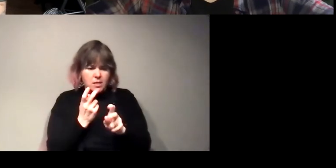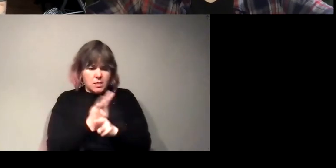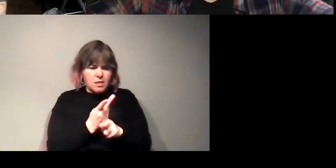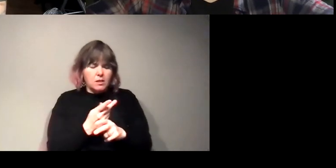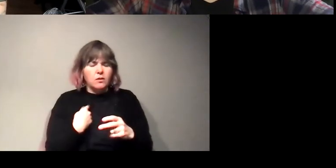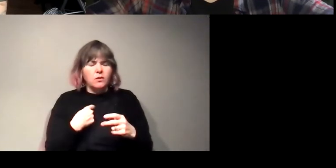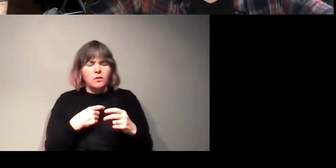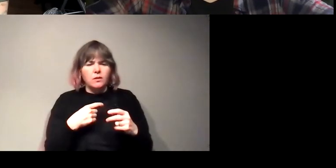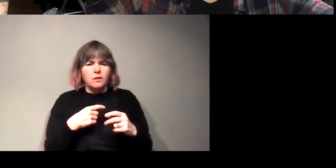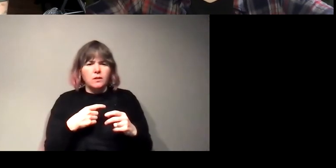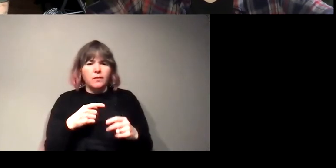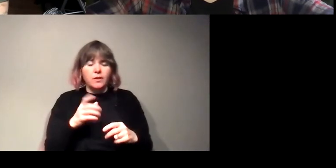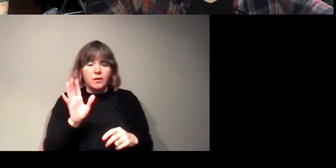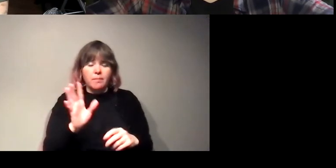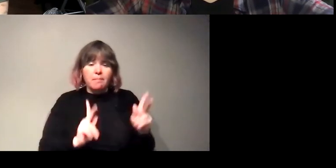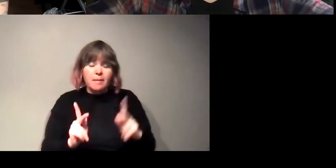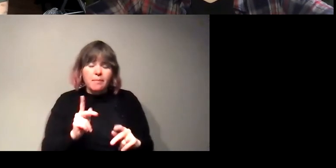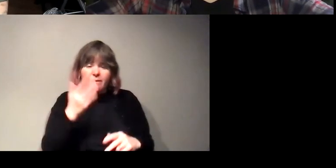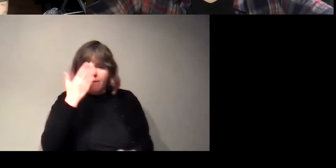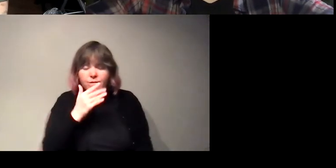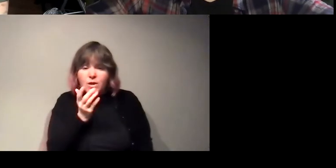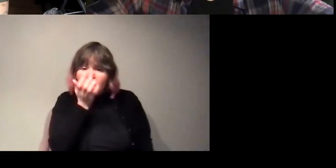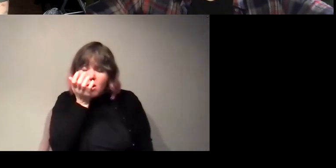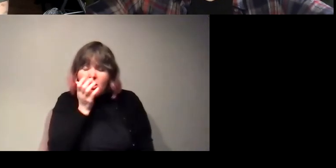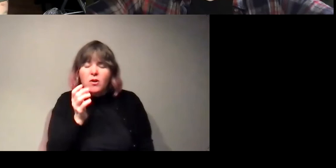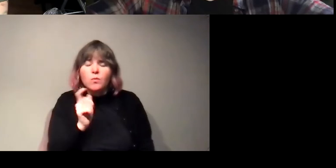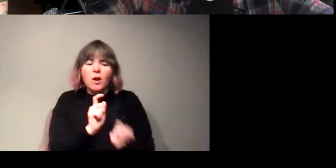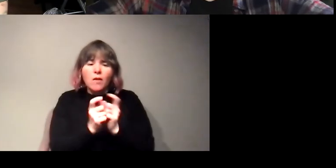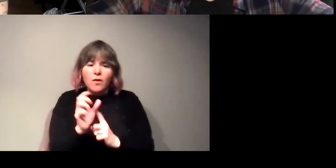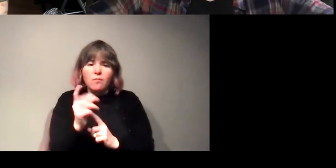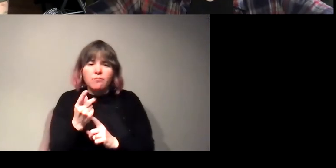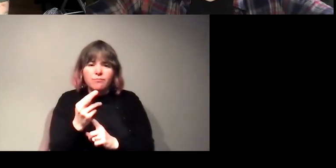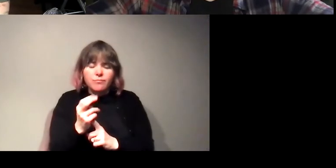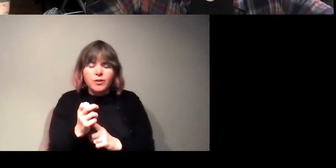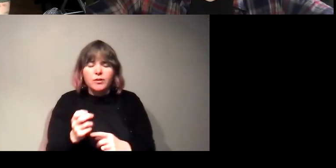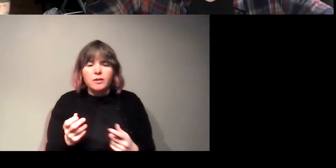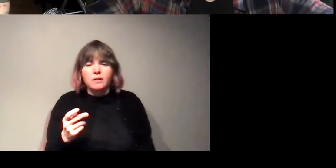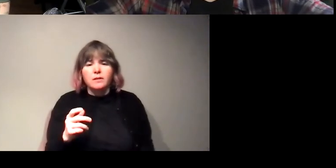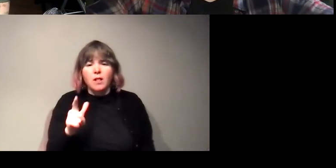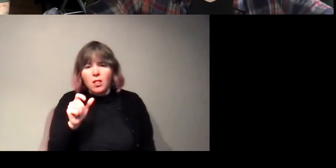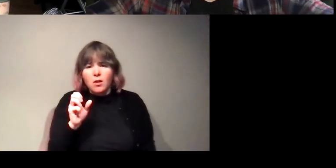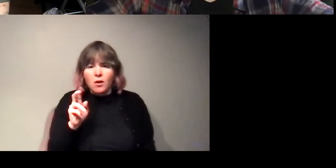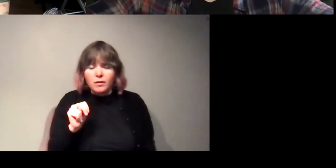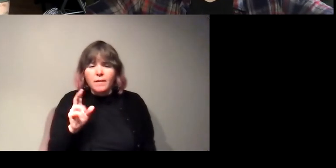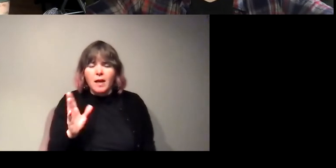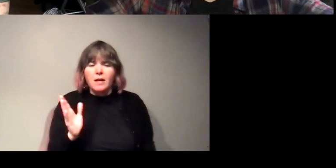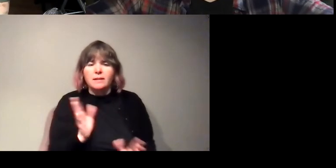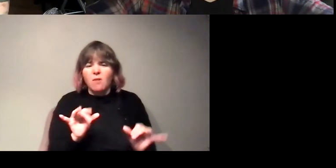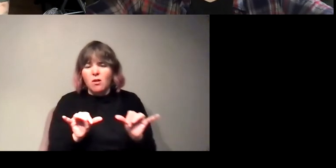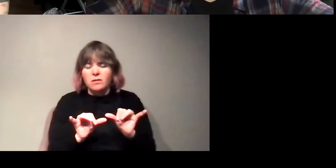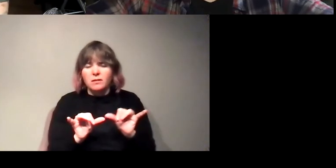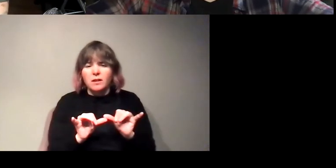convert their like lawns and front yards into prairies. Oh, okay. And at that small a scale, you can